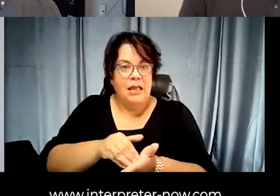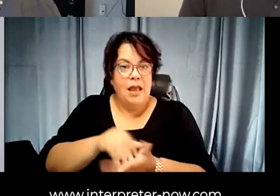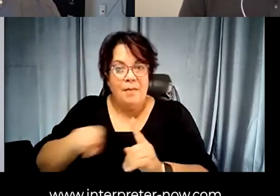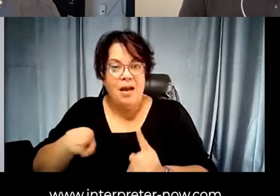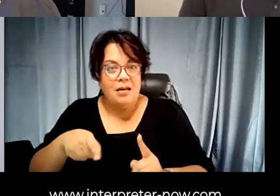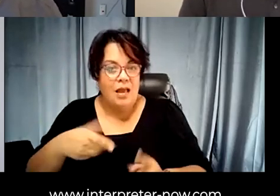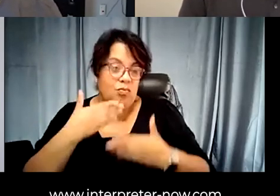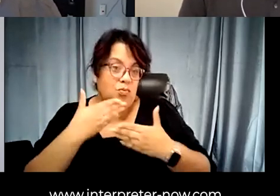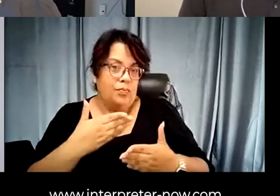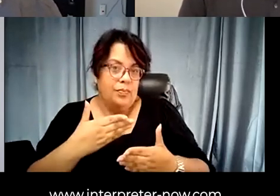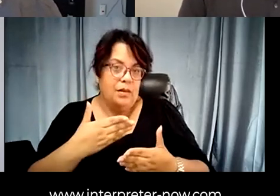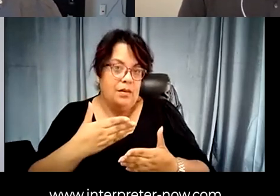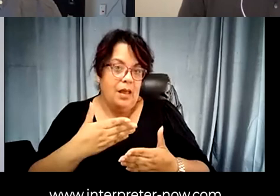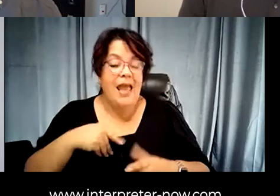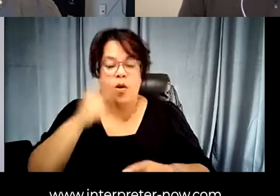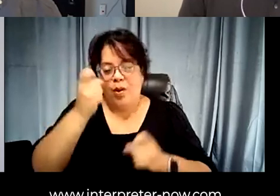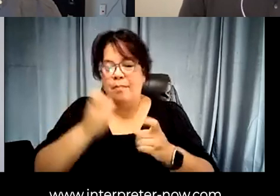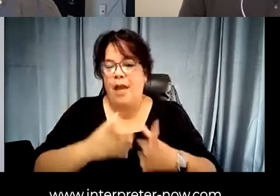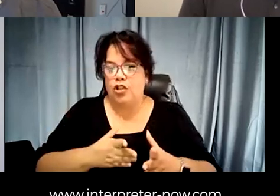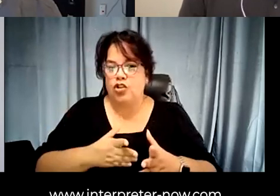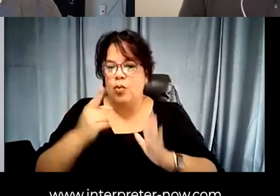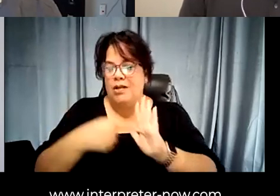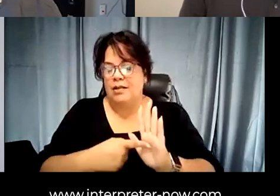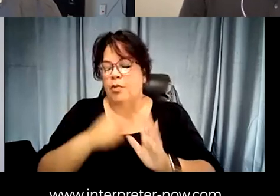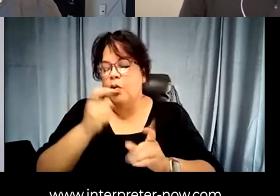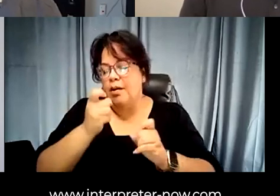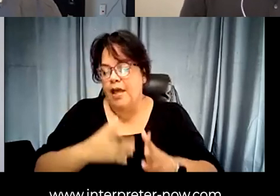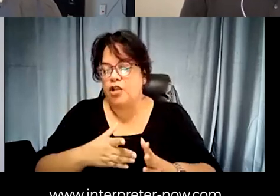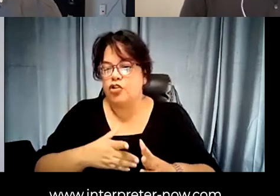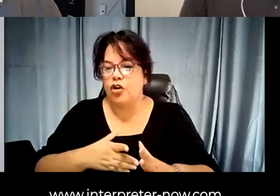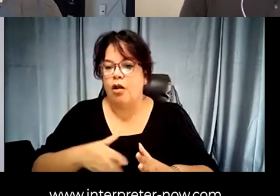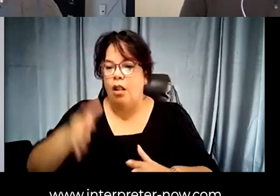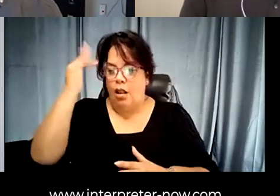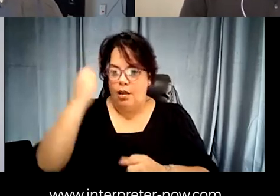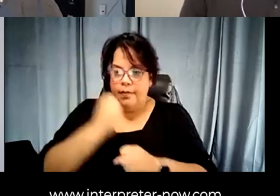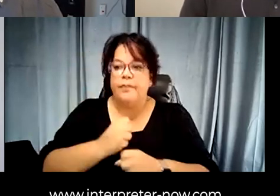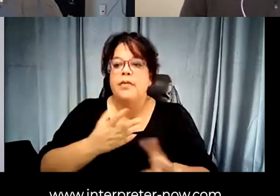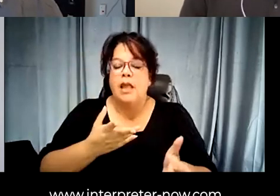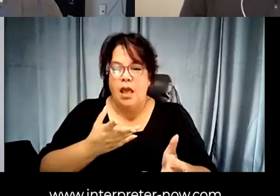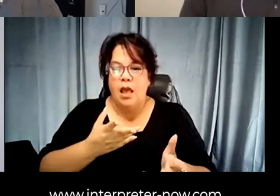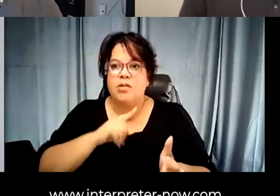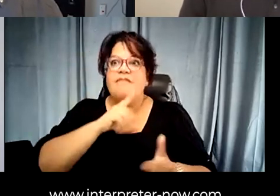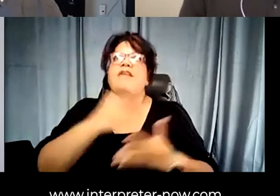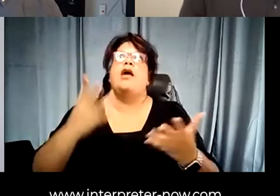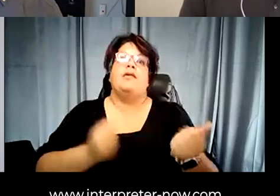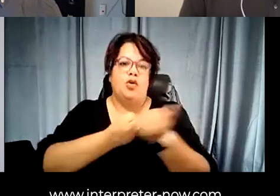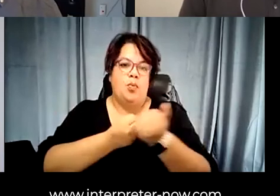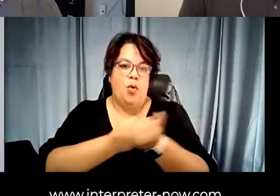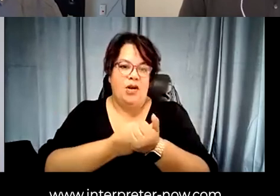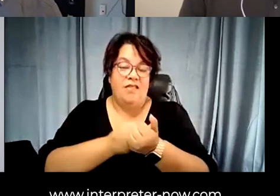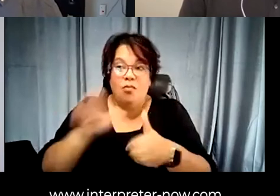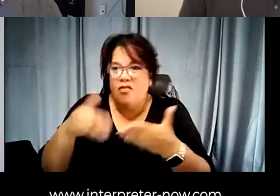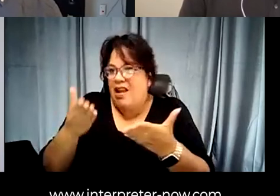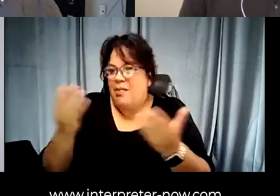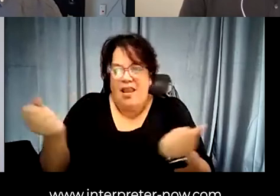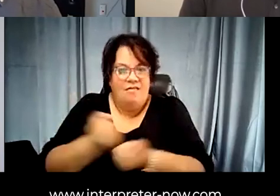grateful for, is that I had a manager and a set of leaders who were very supportive about and gave me whatever I needed